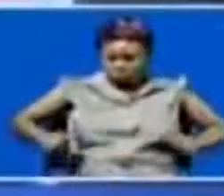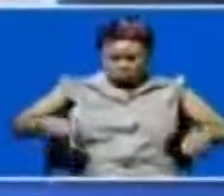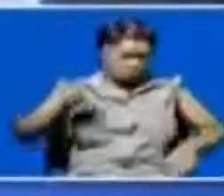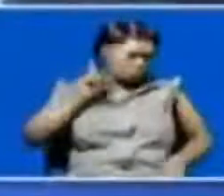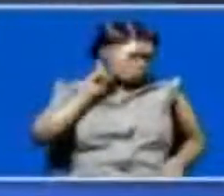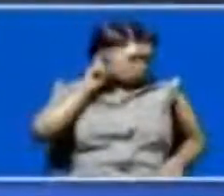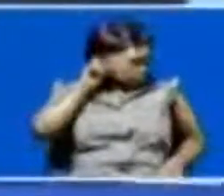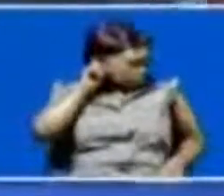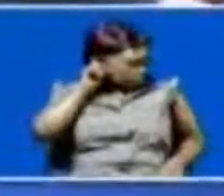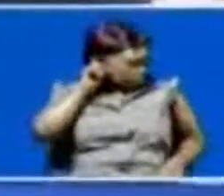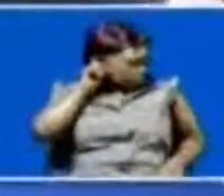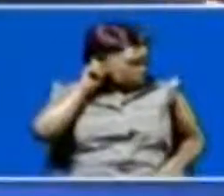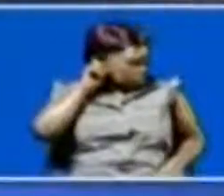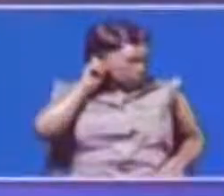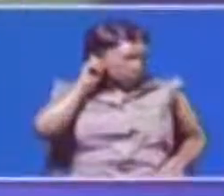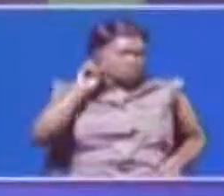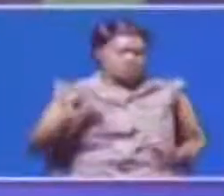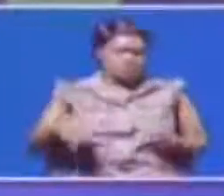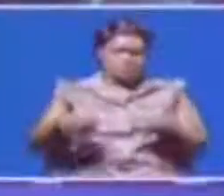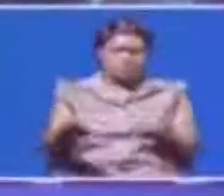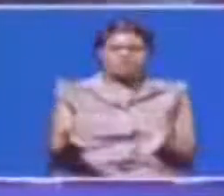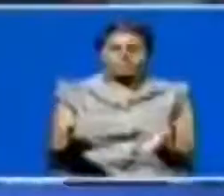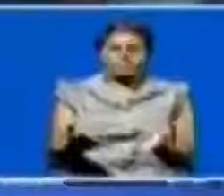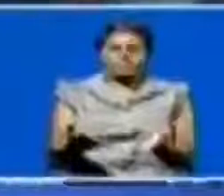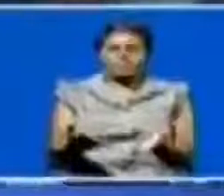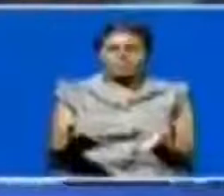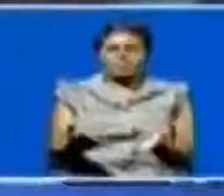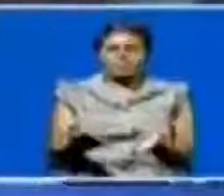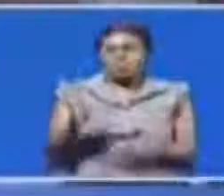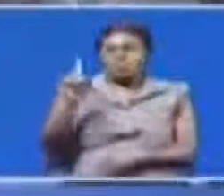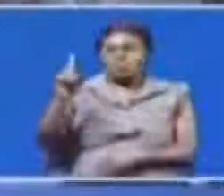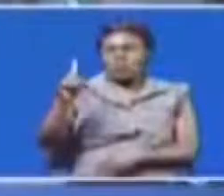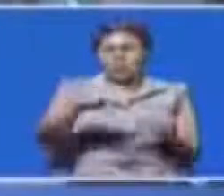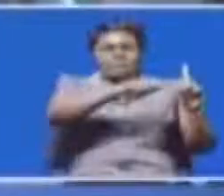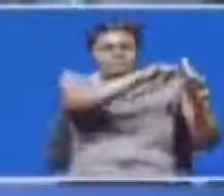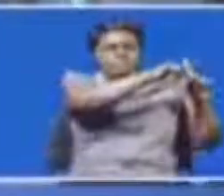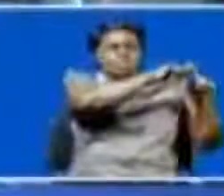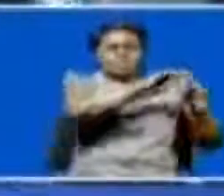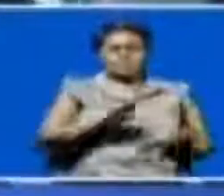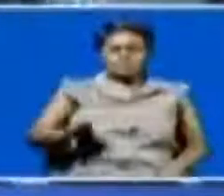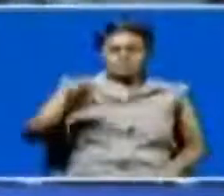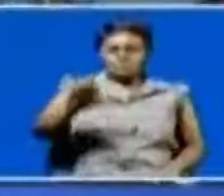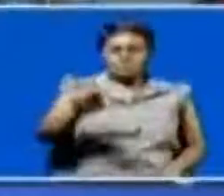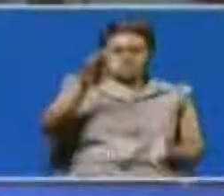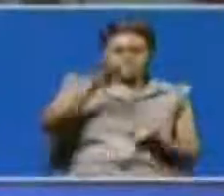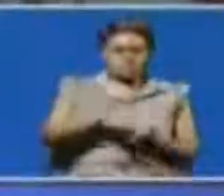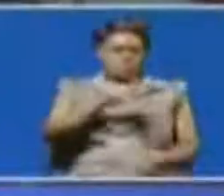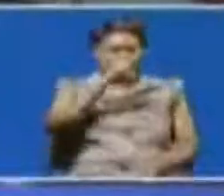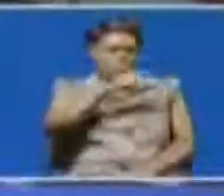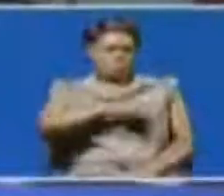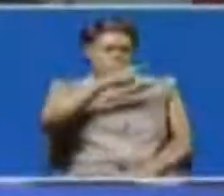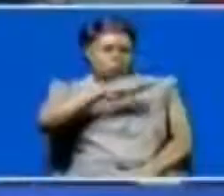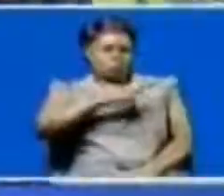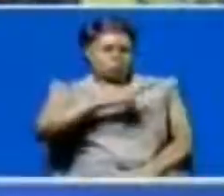the prosthetics, either arms or limbs. This may be one positive step towards reducing stigma associated with